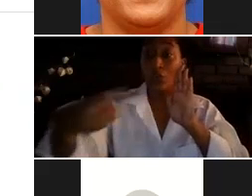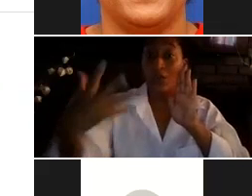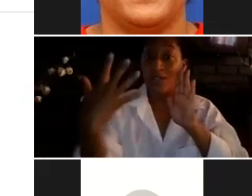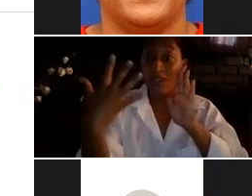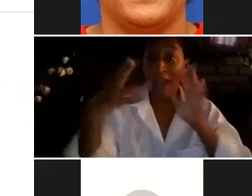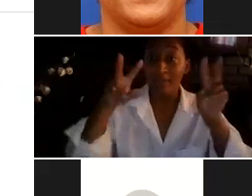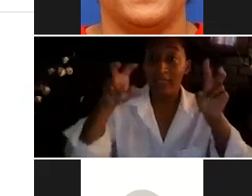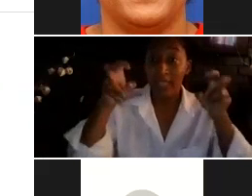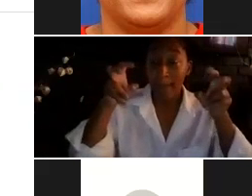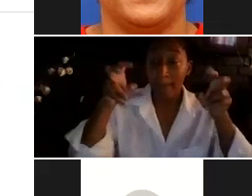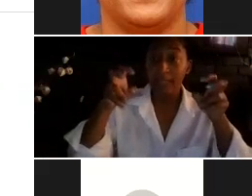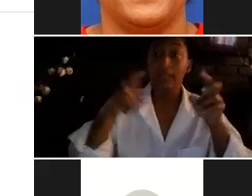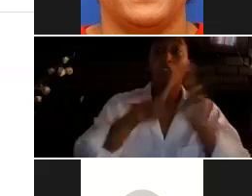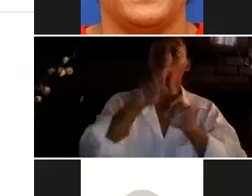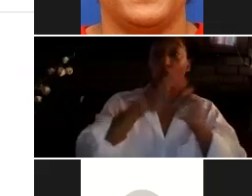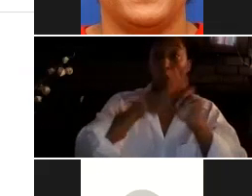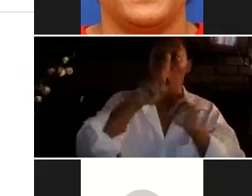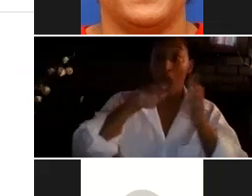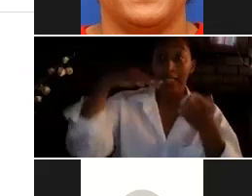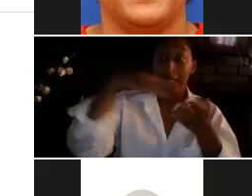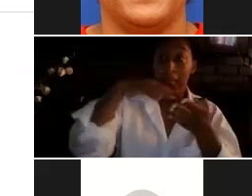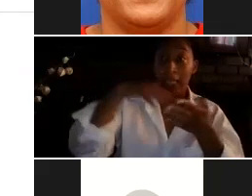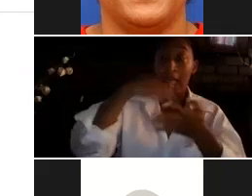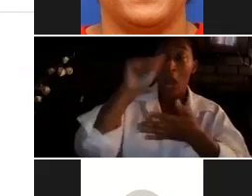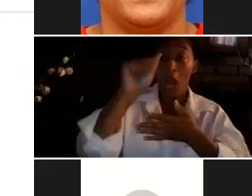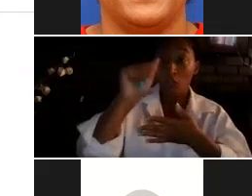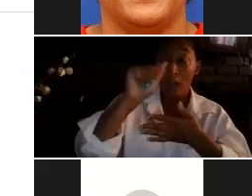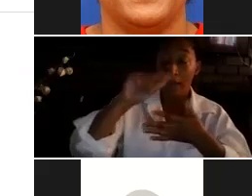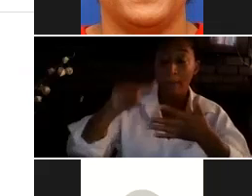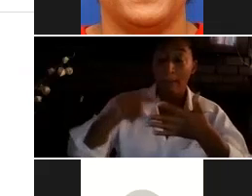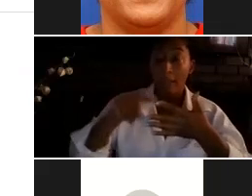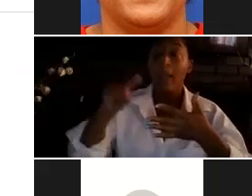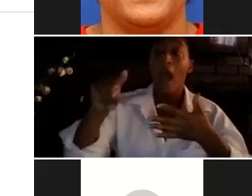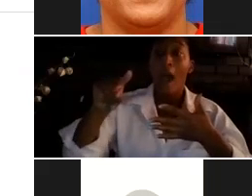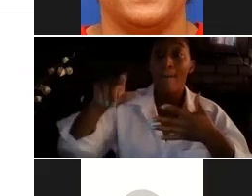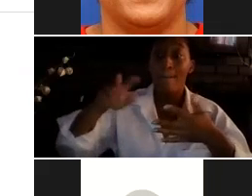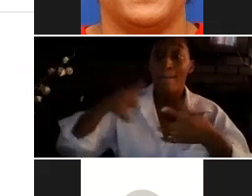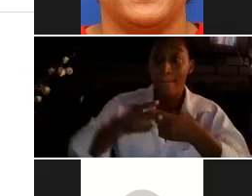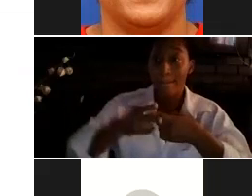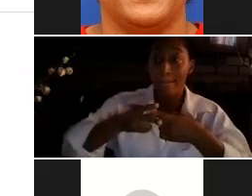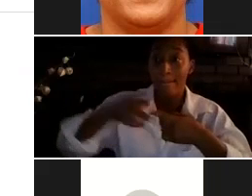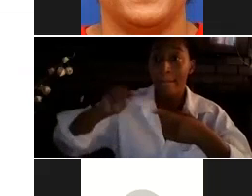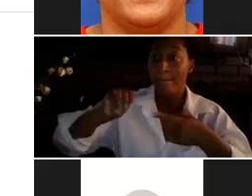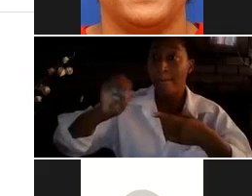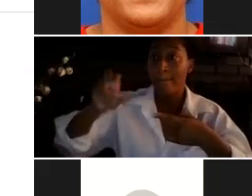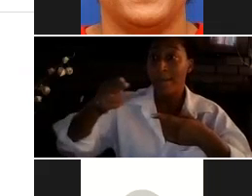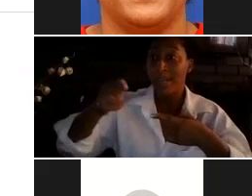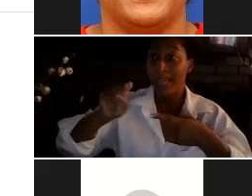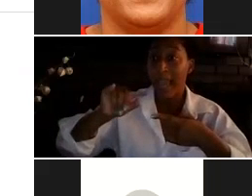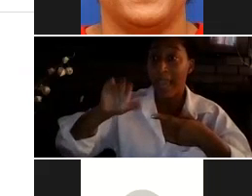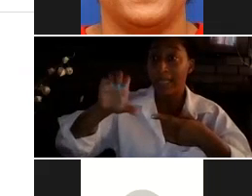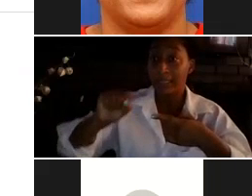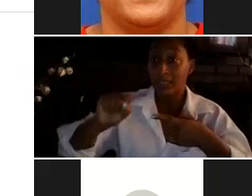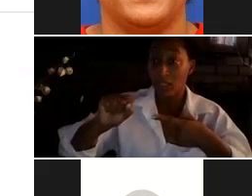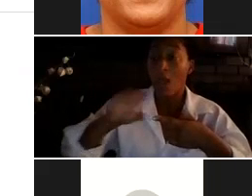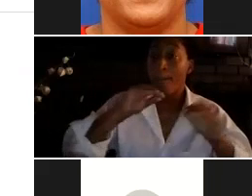which is motion, energy, waves, or thermodynamics. So any article that you use has to